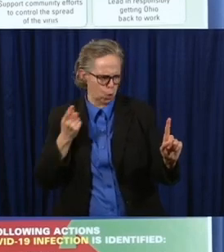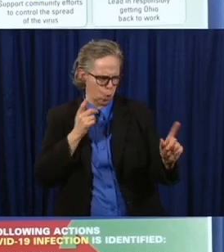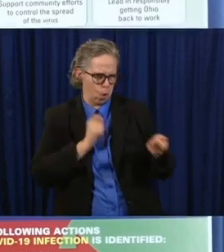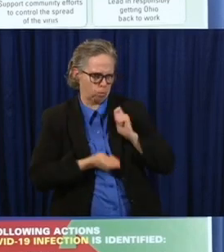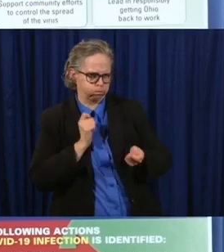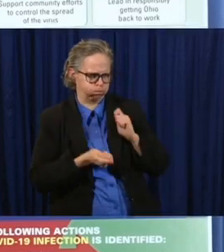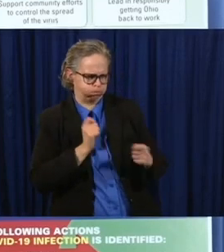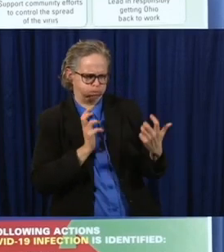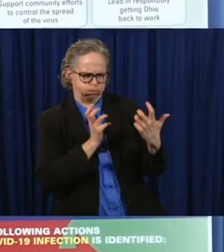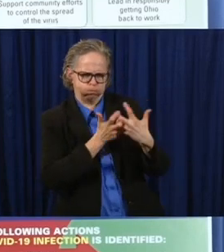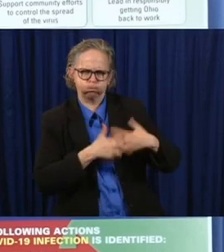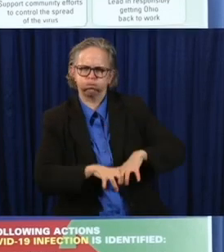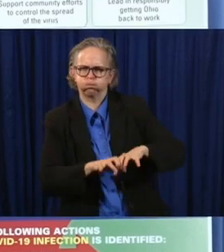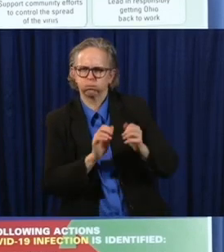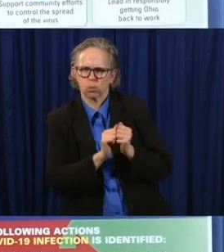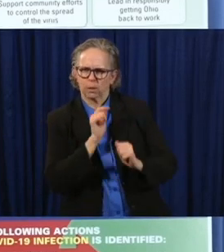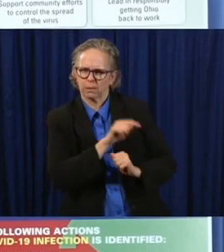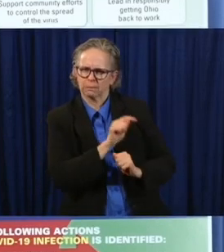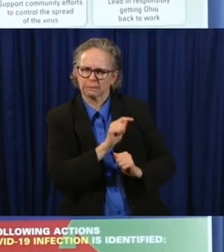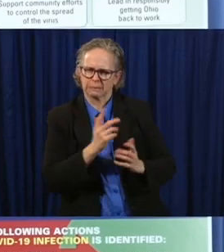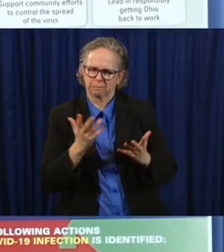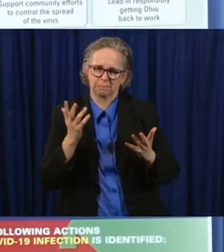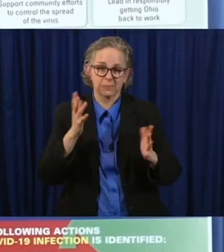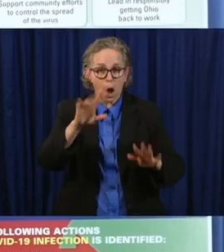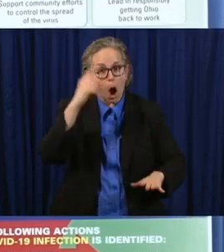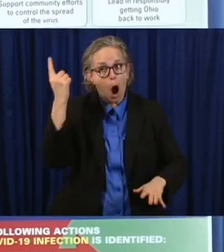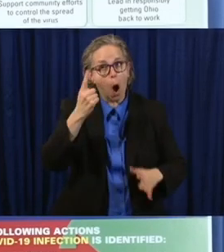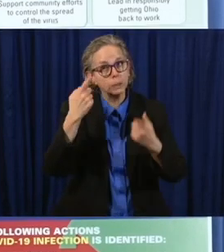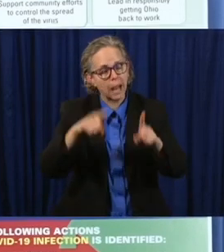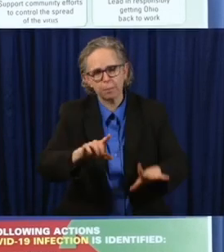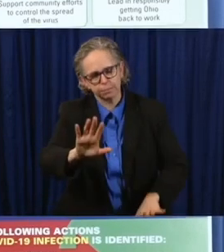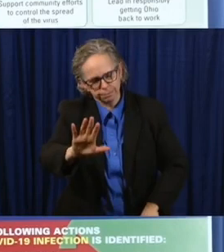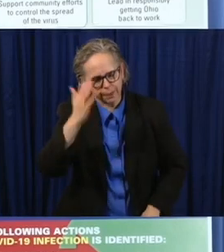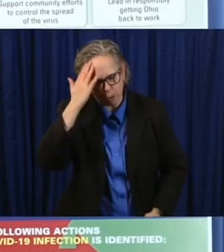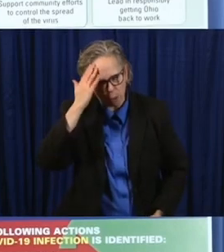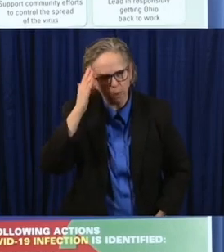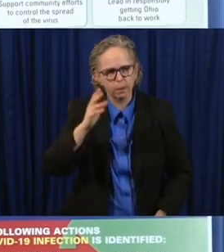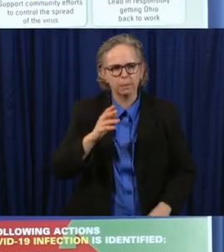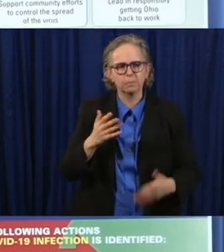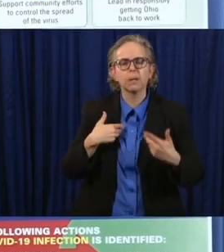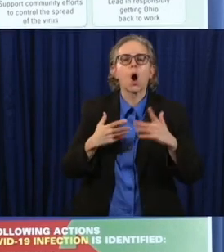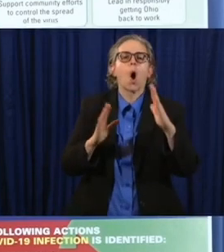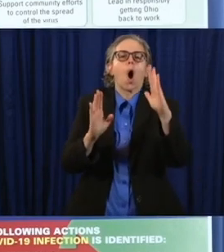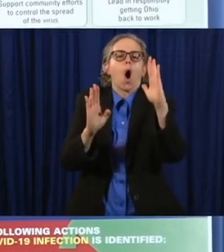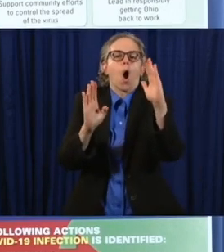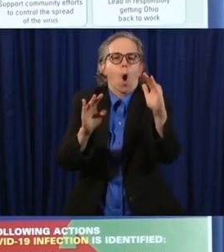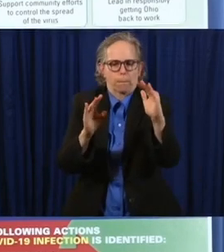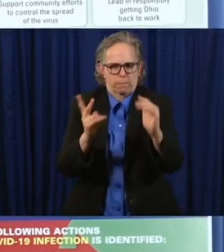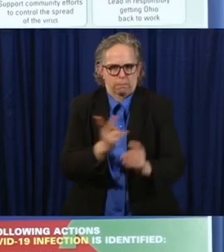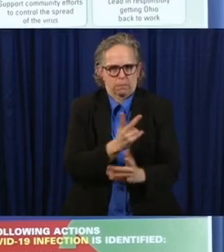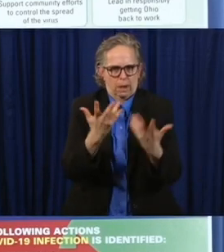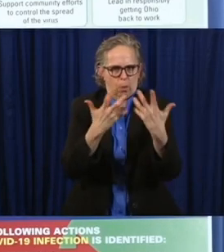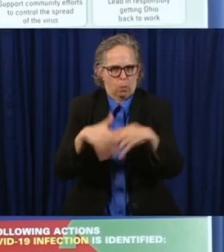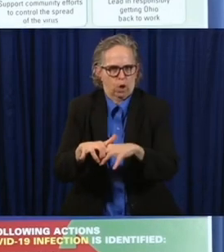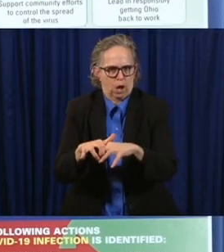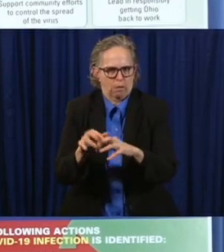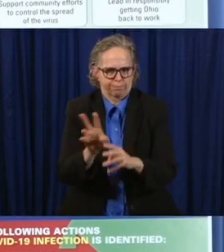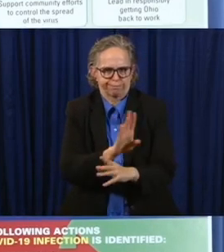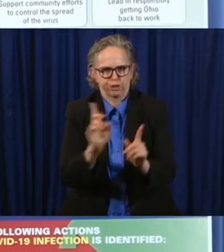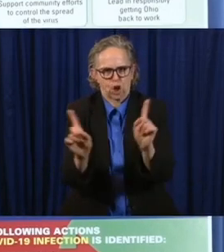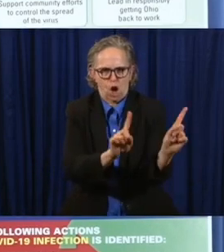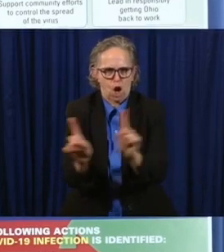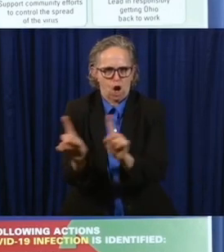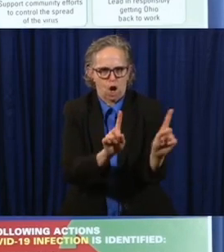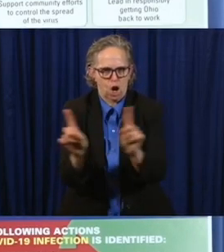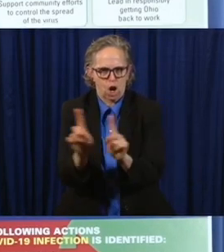don't always get worked out, but we would hope that that would be the first thing that could take place. But